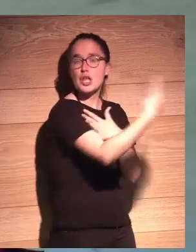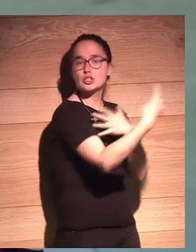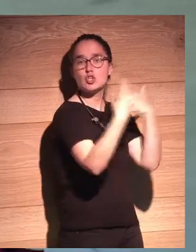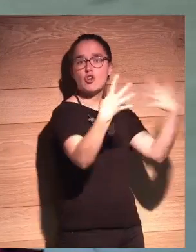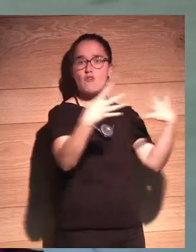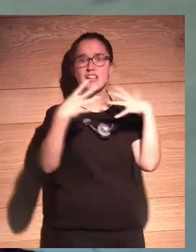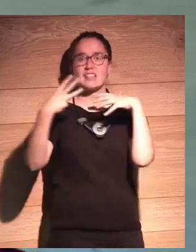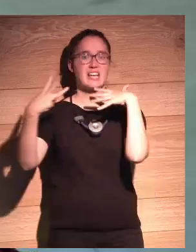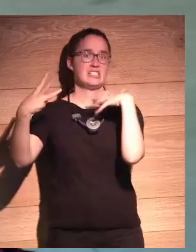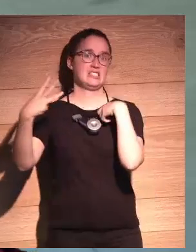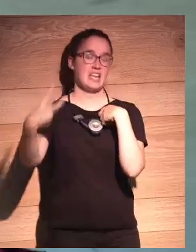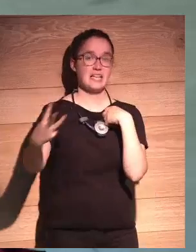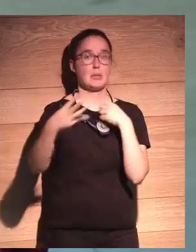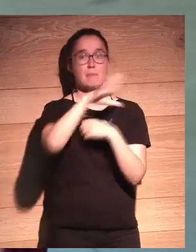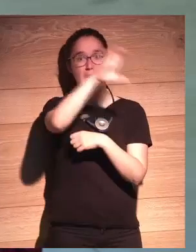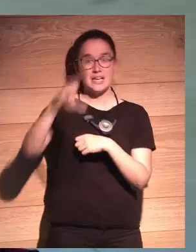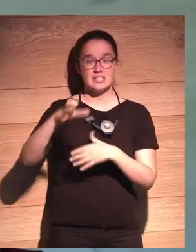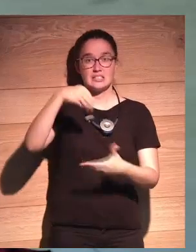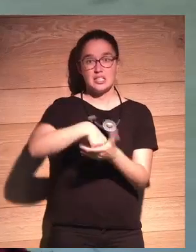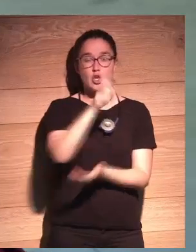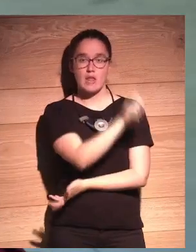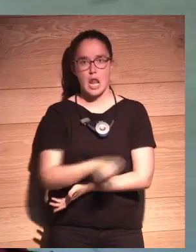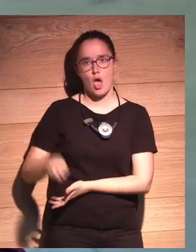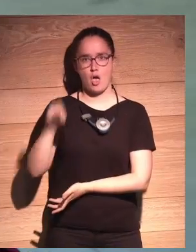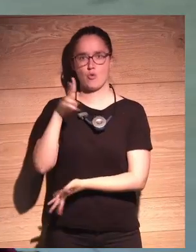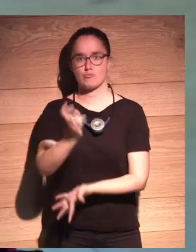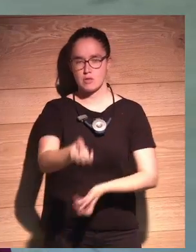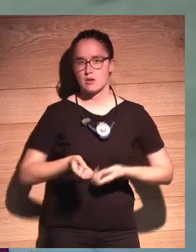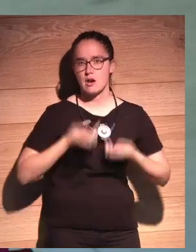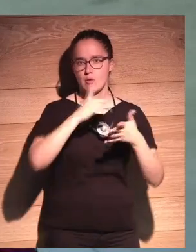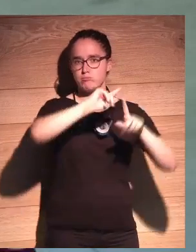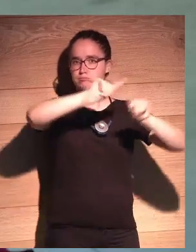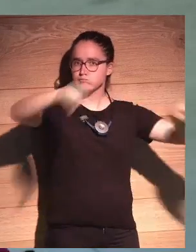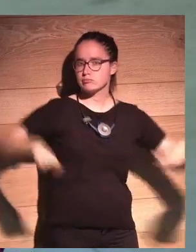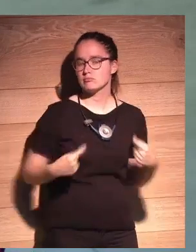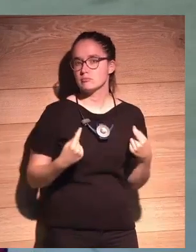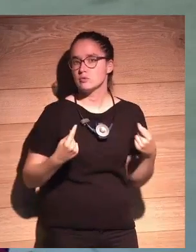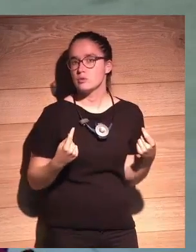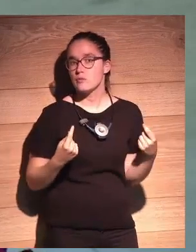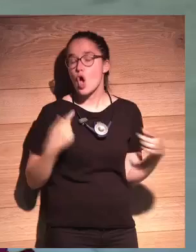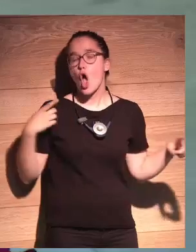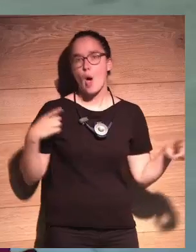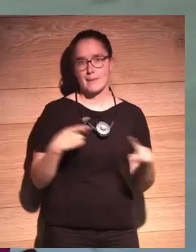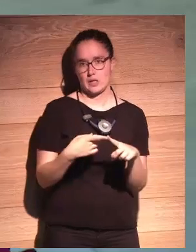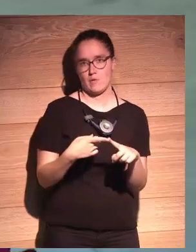179 goals. The countries that were part of the General Assembly that signed this